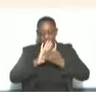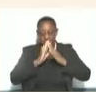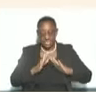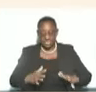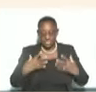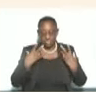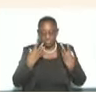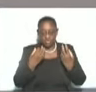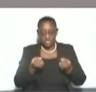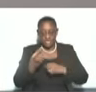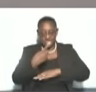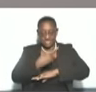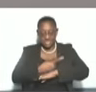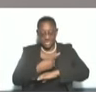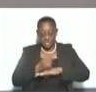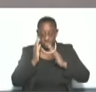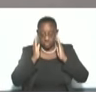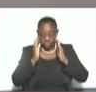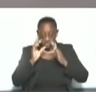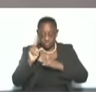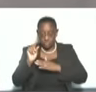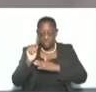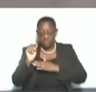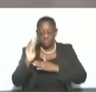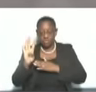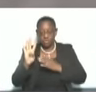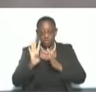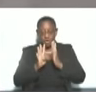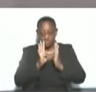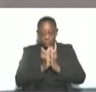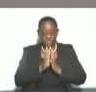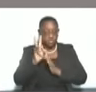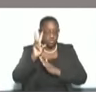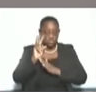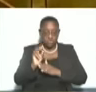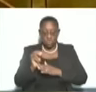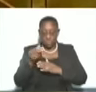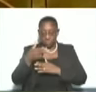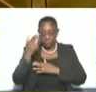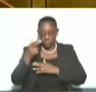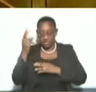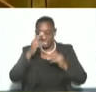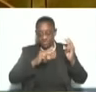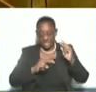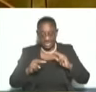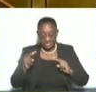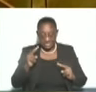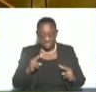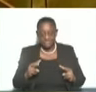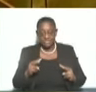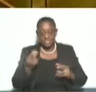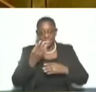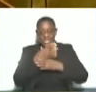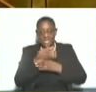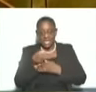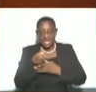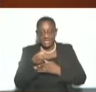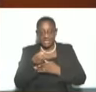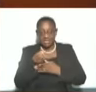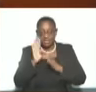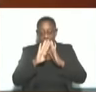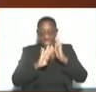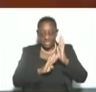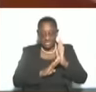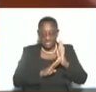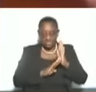ideals of peace, observing 24 hours of nonviolence and ceasefire, and achieving the UN Sustainable Development Goals.